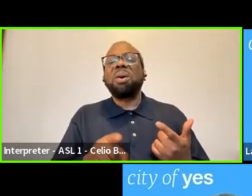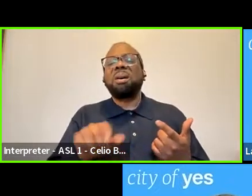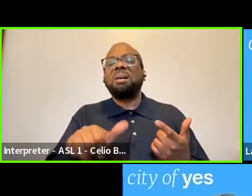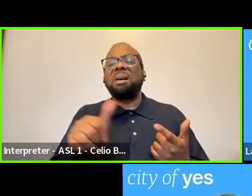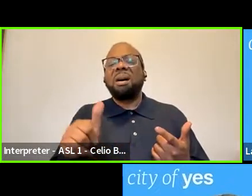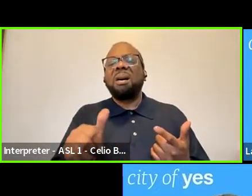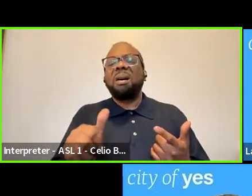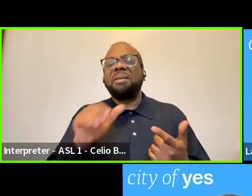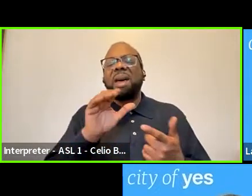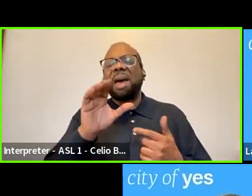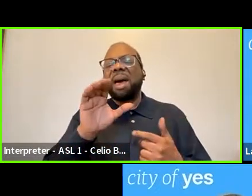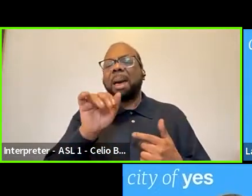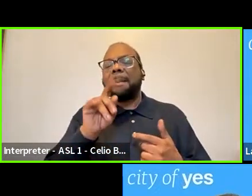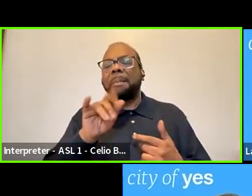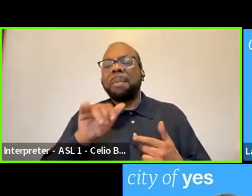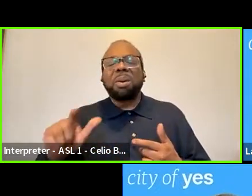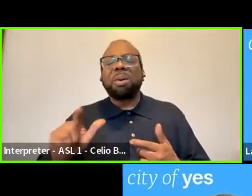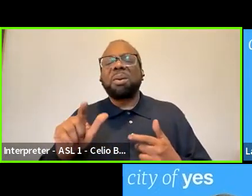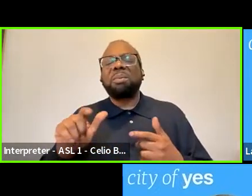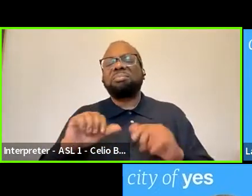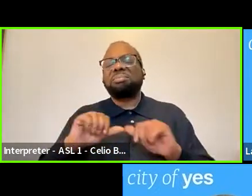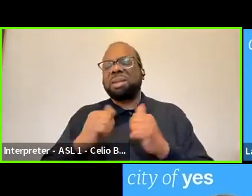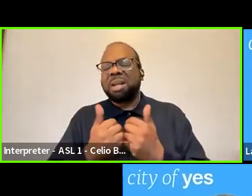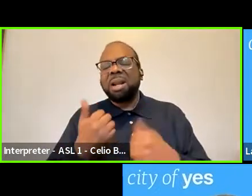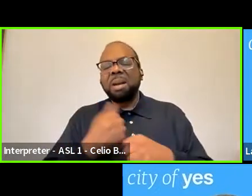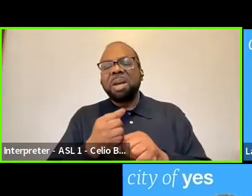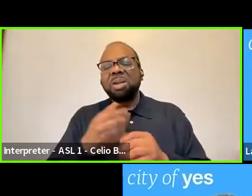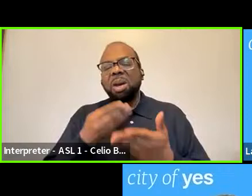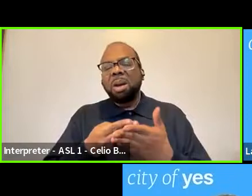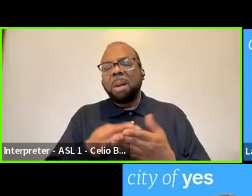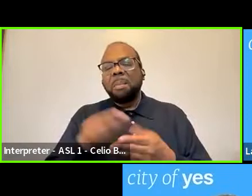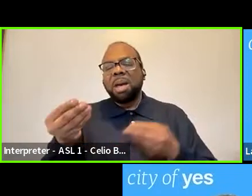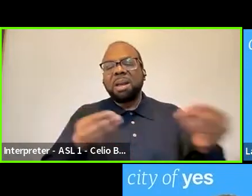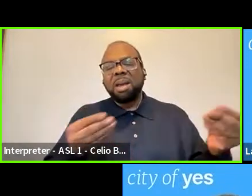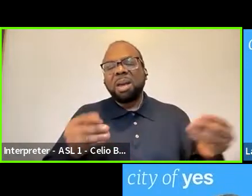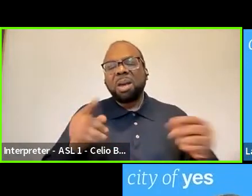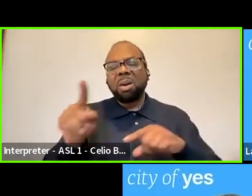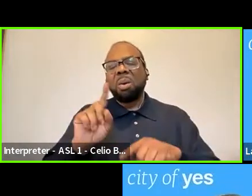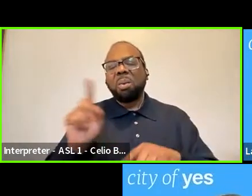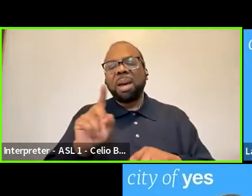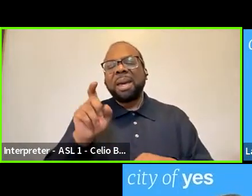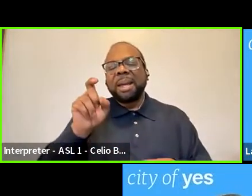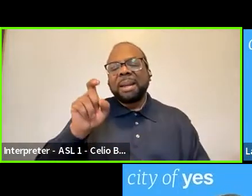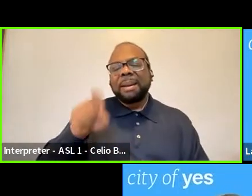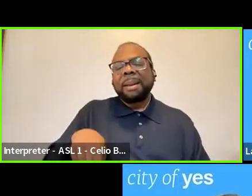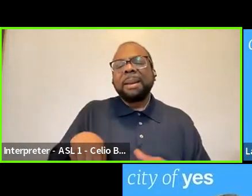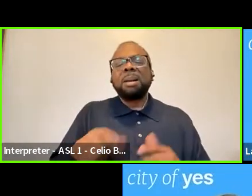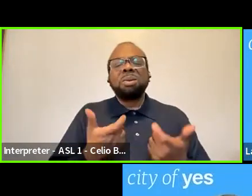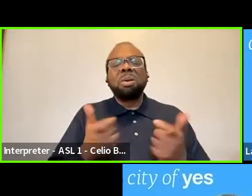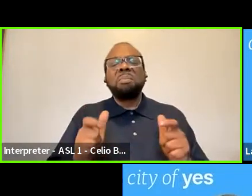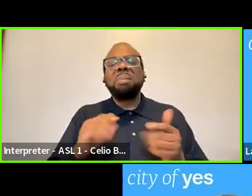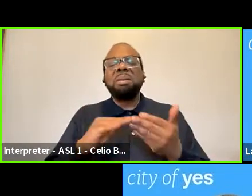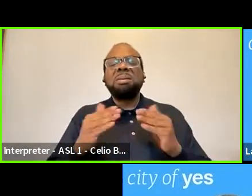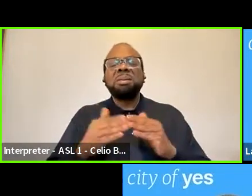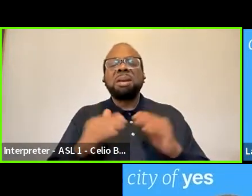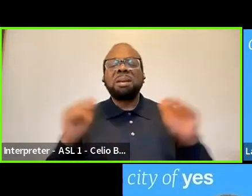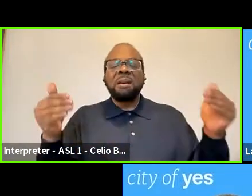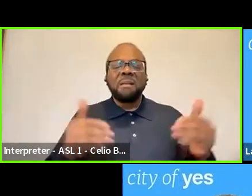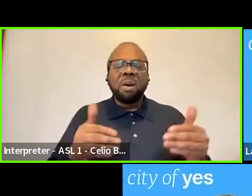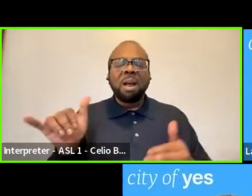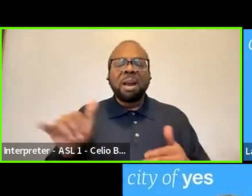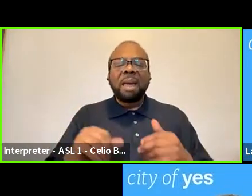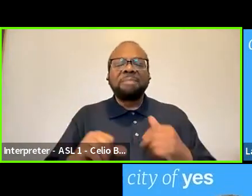capital agencies to make sure capital investment goes where it's needed. So big city actions like this are really a good opportunity to look at infrastructure